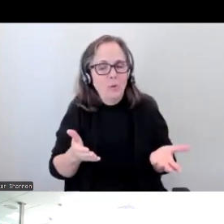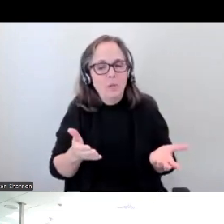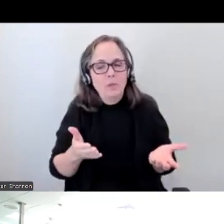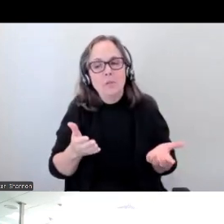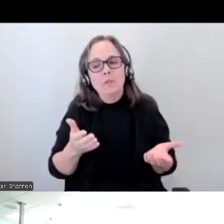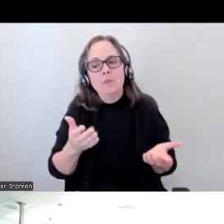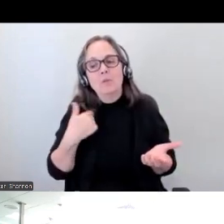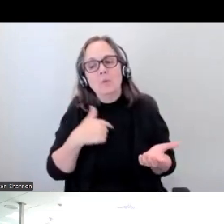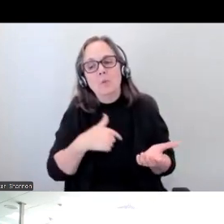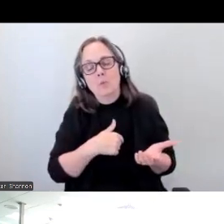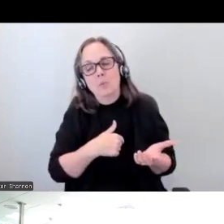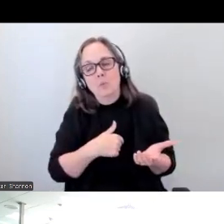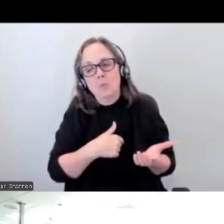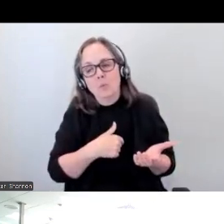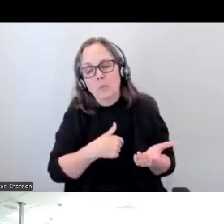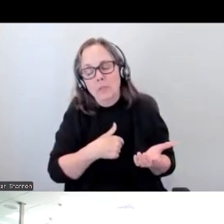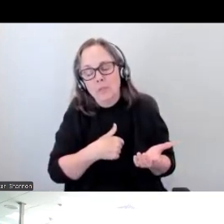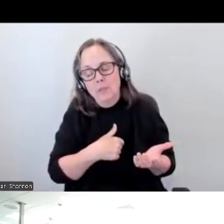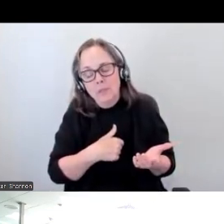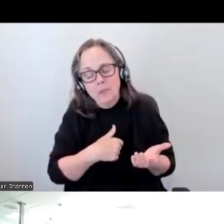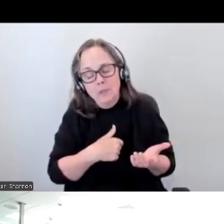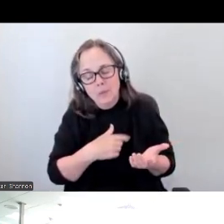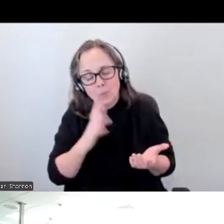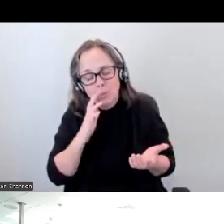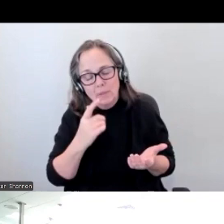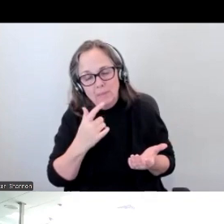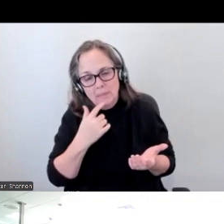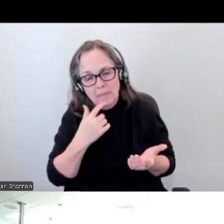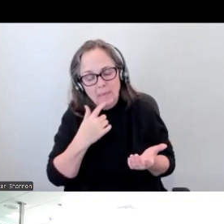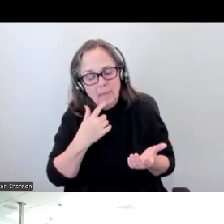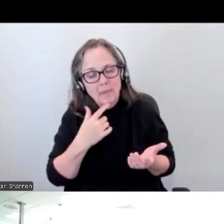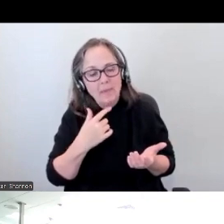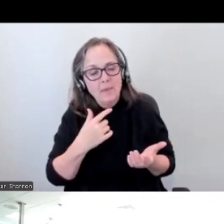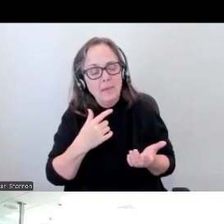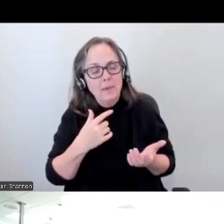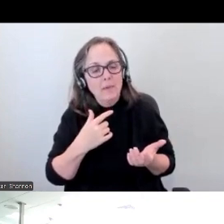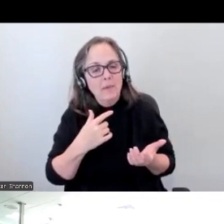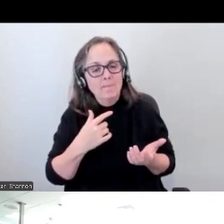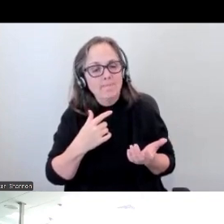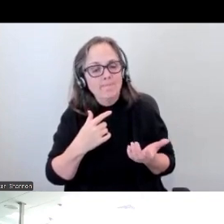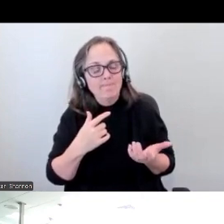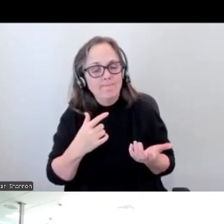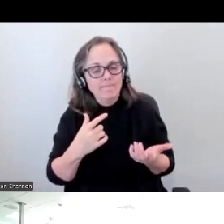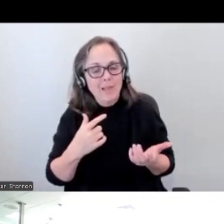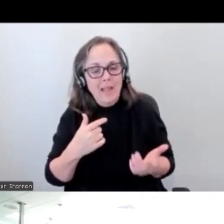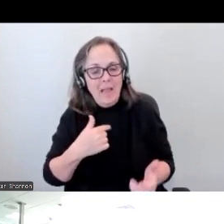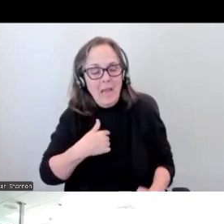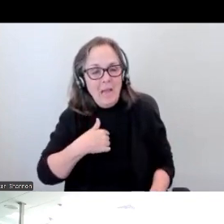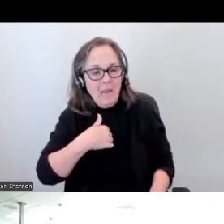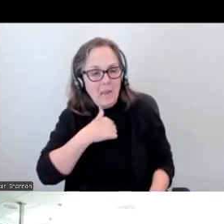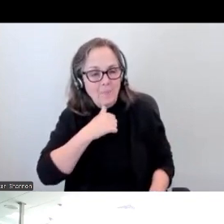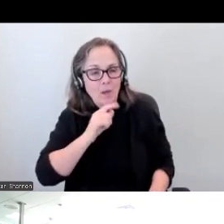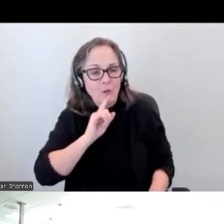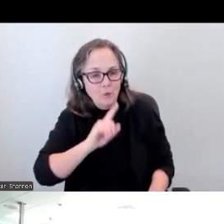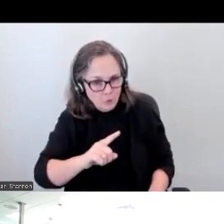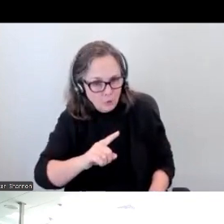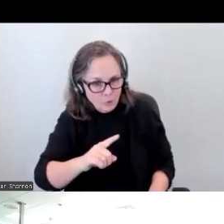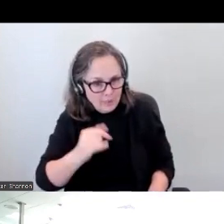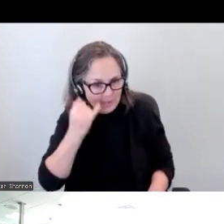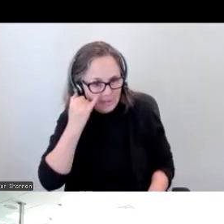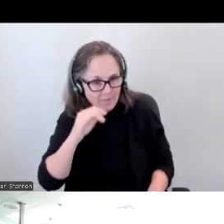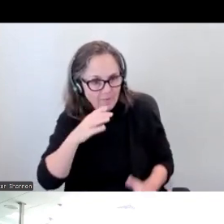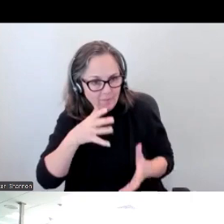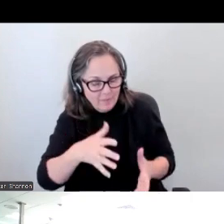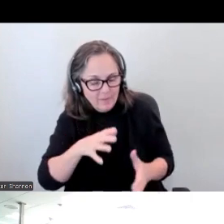you, and I have this conversation pretty much every month in my office. I'll say, I don't know for sure if there's cancer cell